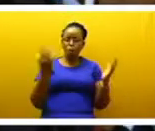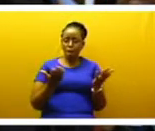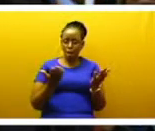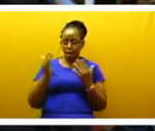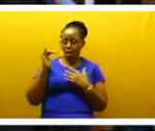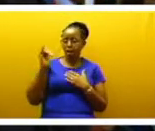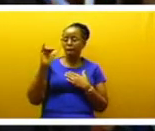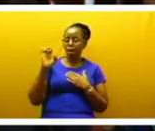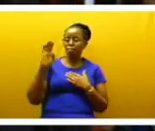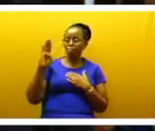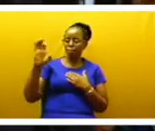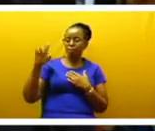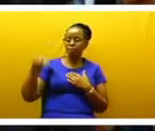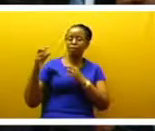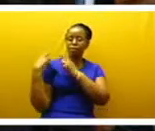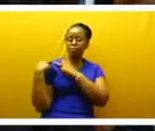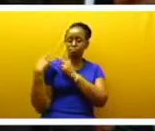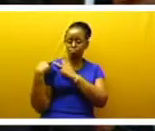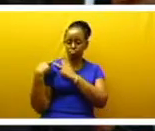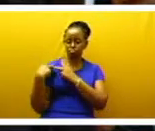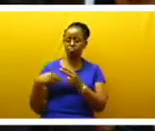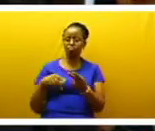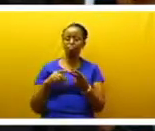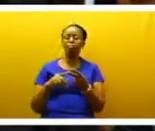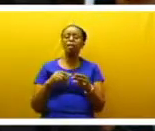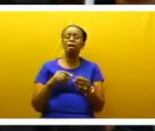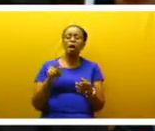The verification has to be done by the